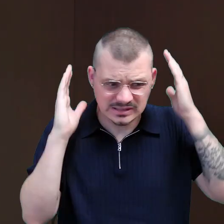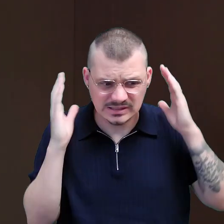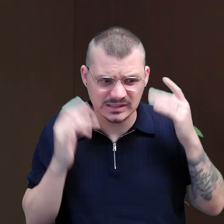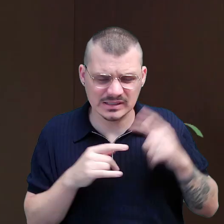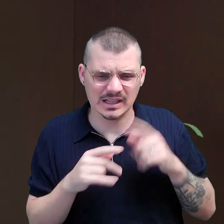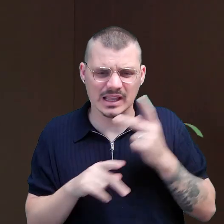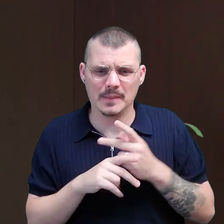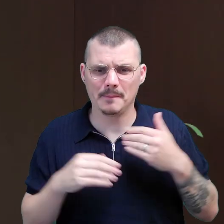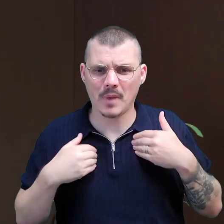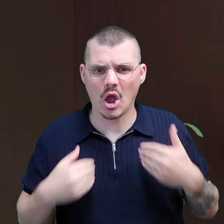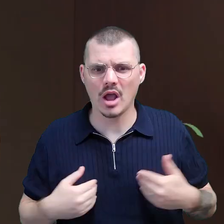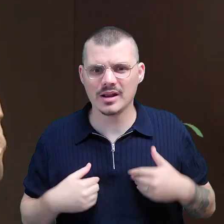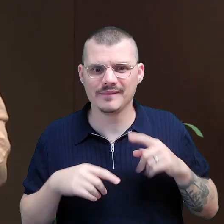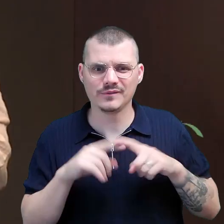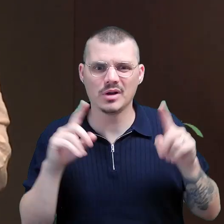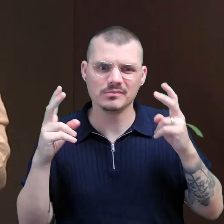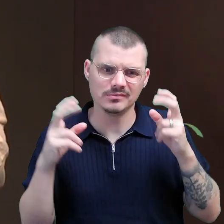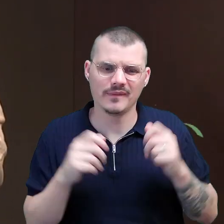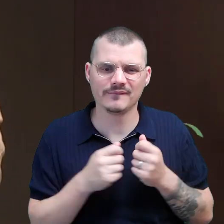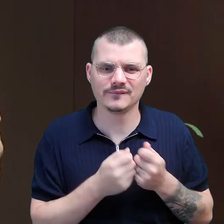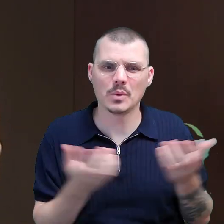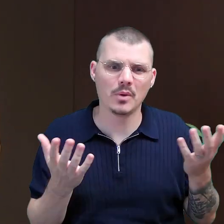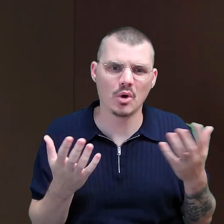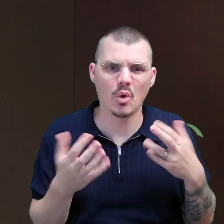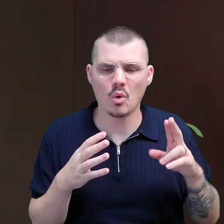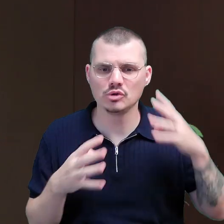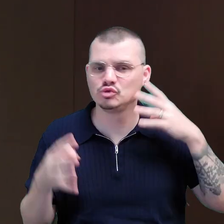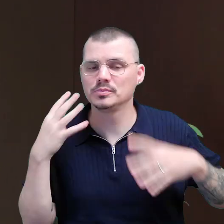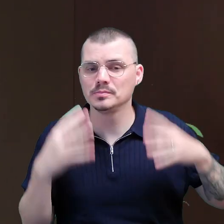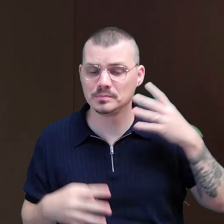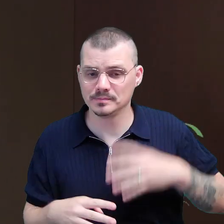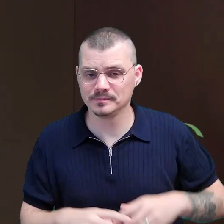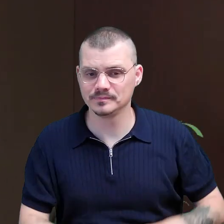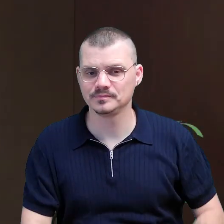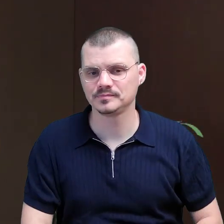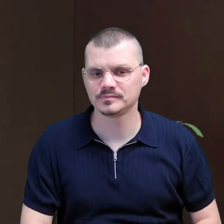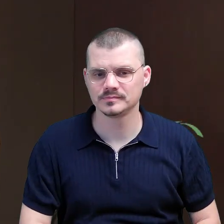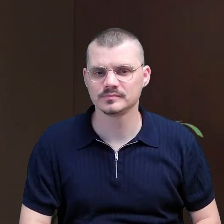that to keep your body from falling apart or dripping out.